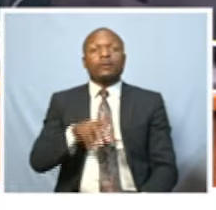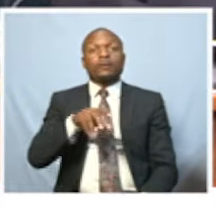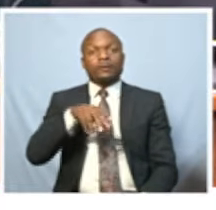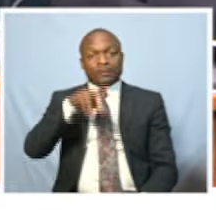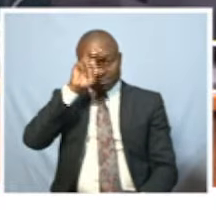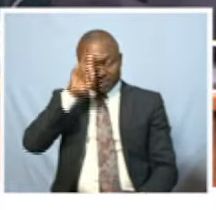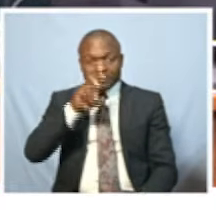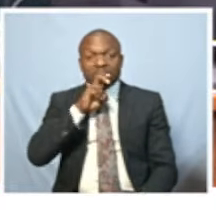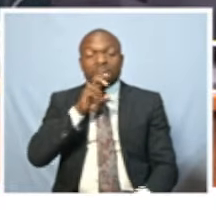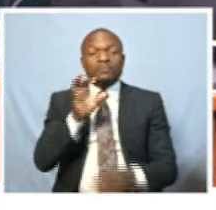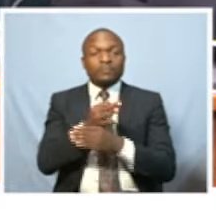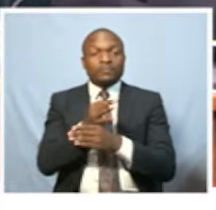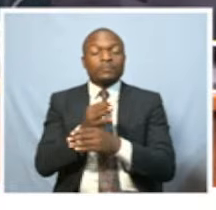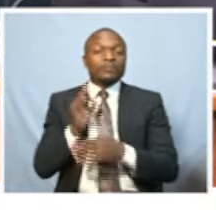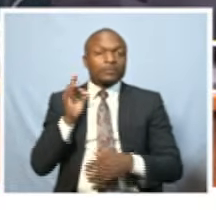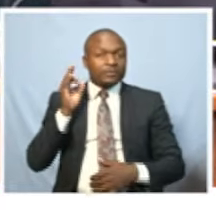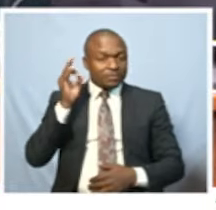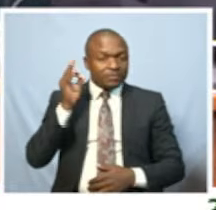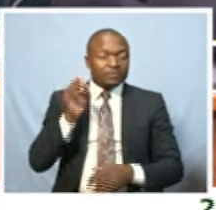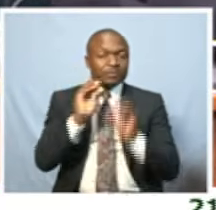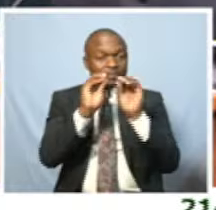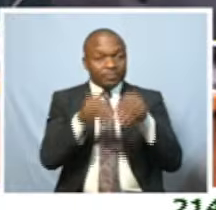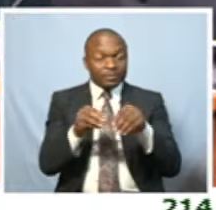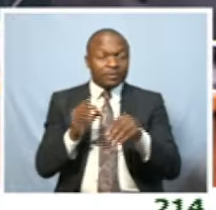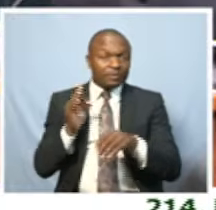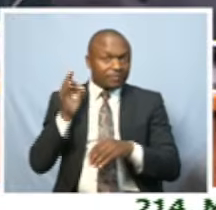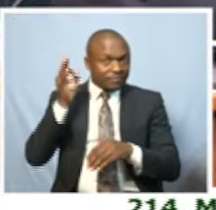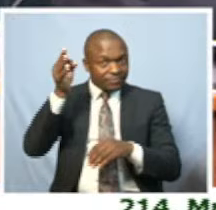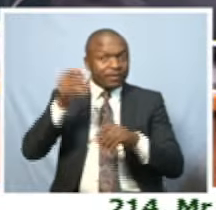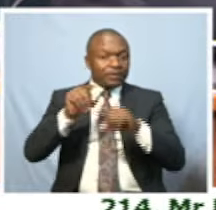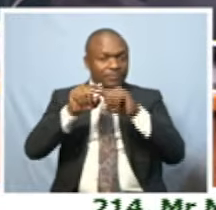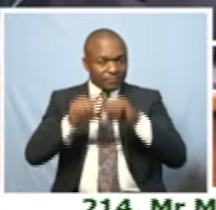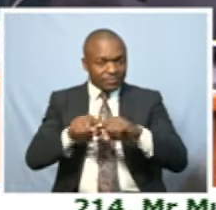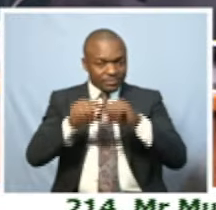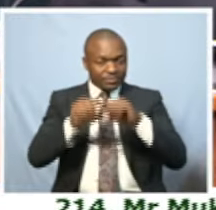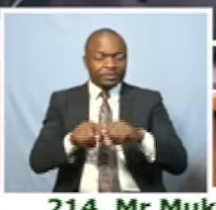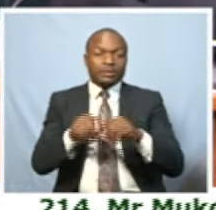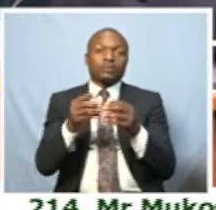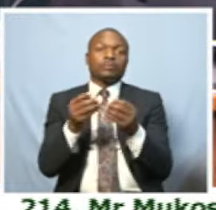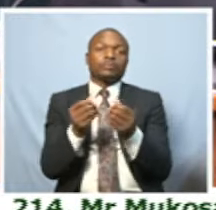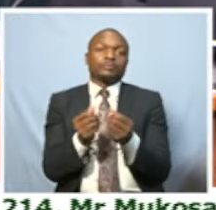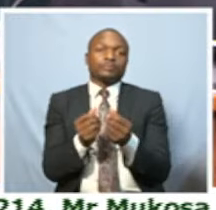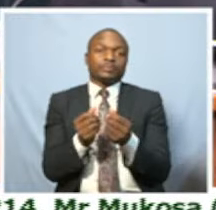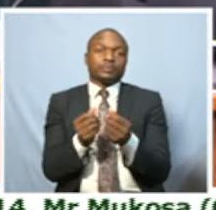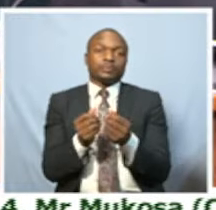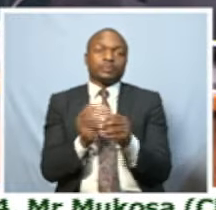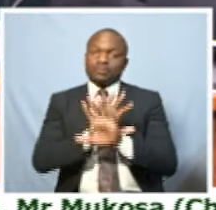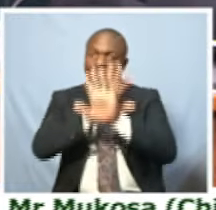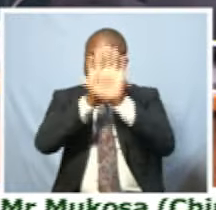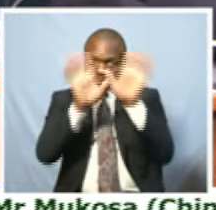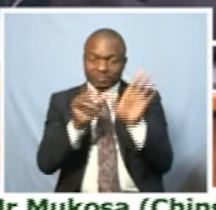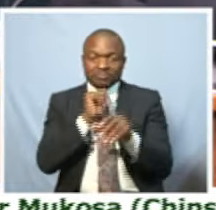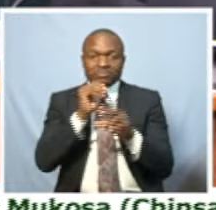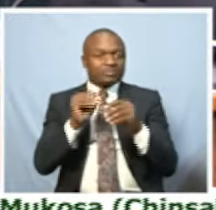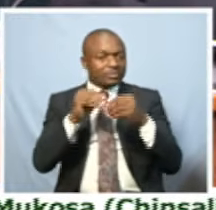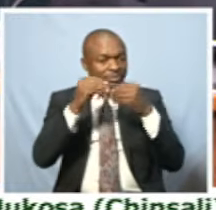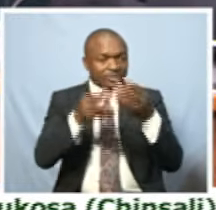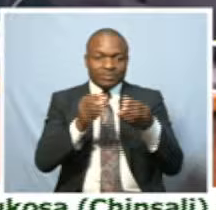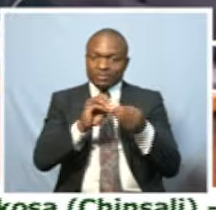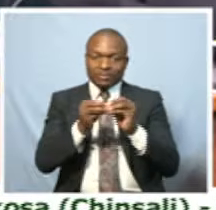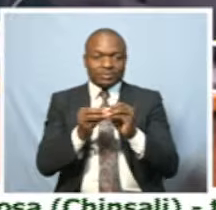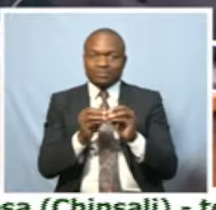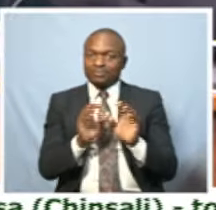fish to be restocked in future phases will depend on resource availability. We were very clear. So we didn't give a figure